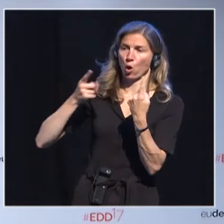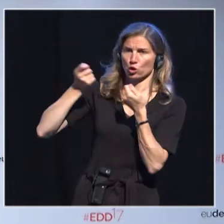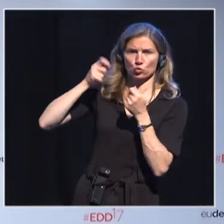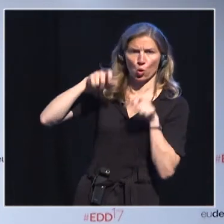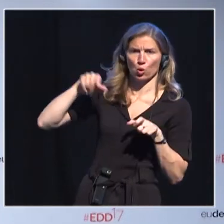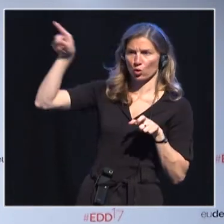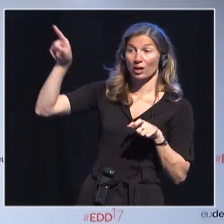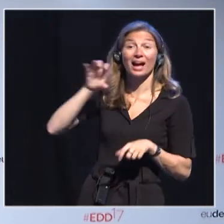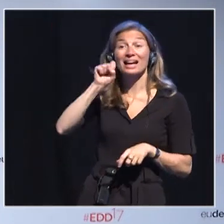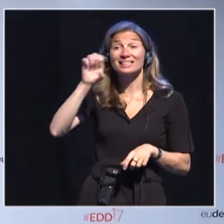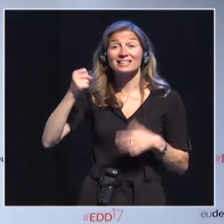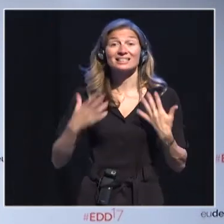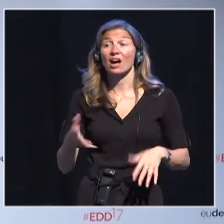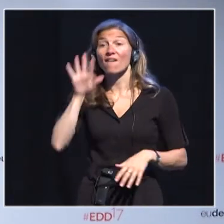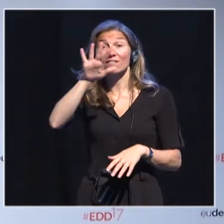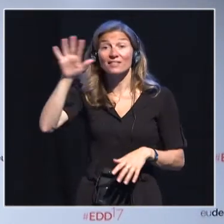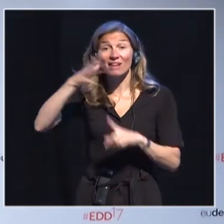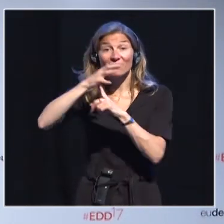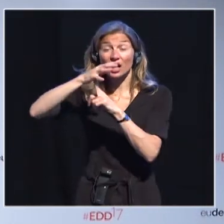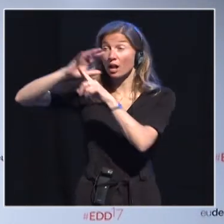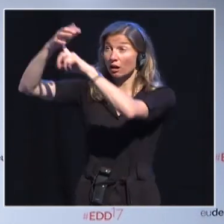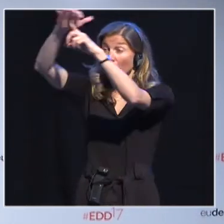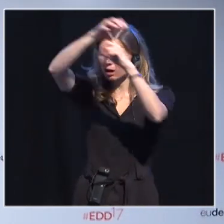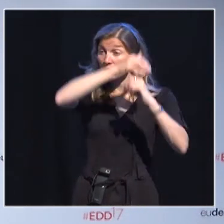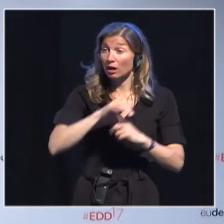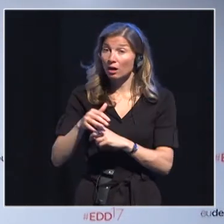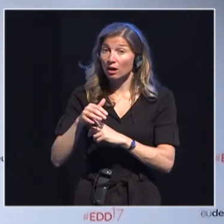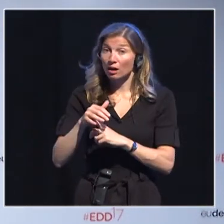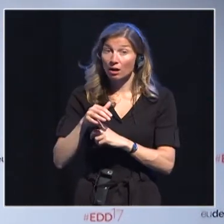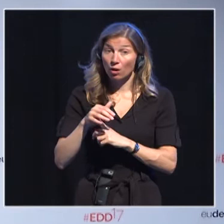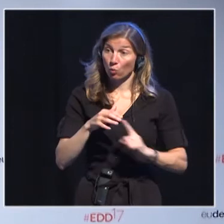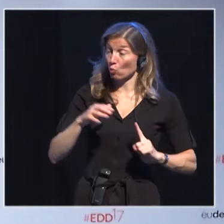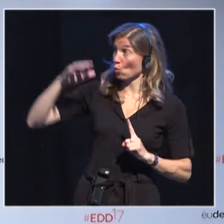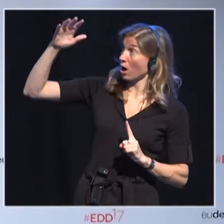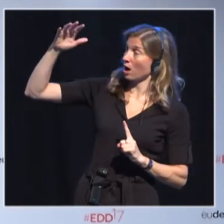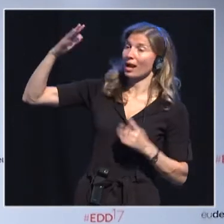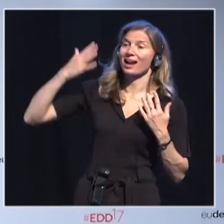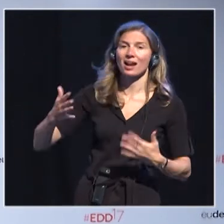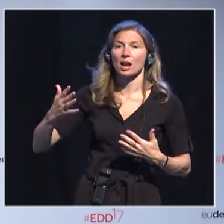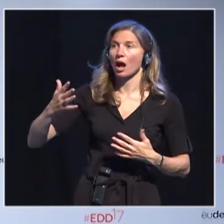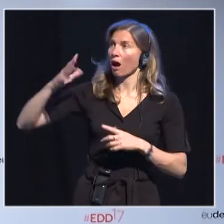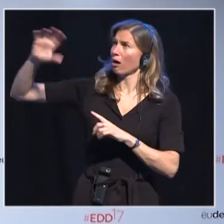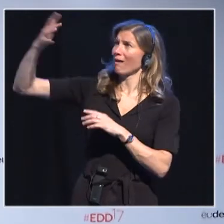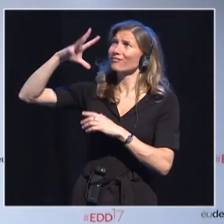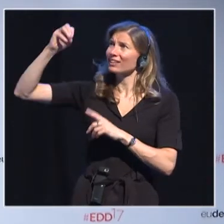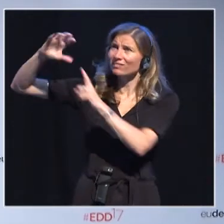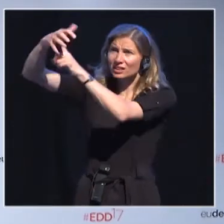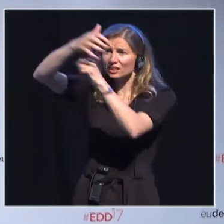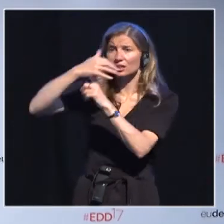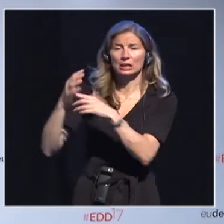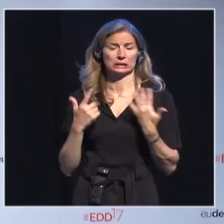now 55 satellites in orbit. We need 7 controllers, because technology allows us to do things much more